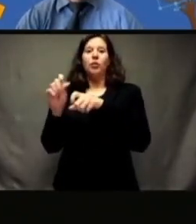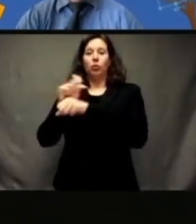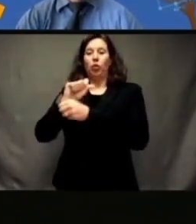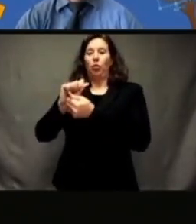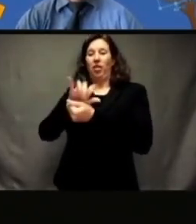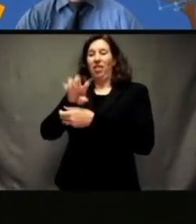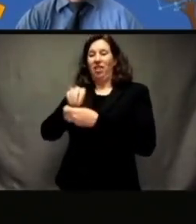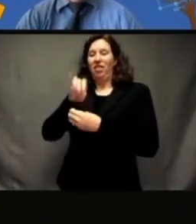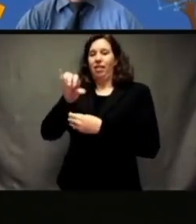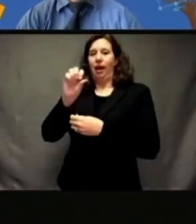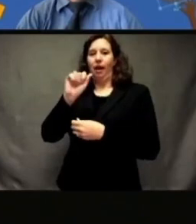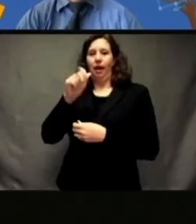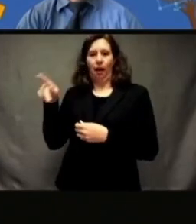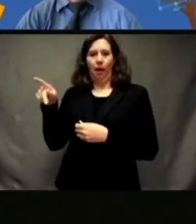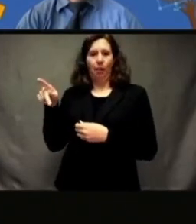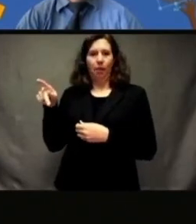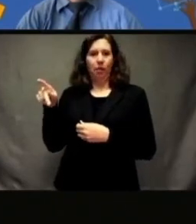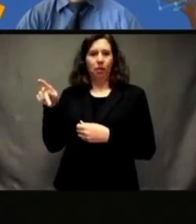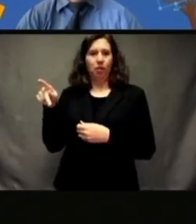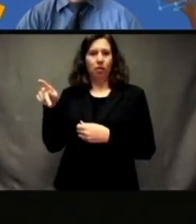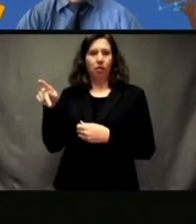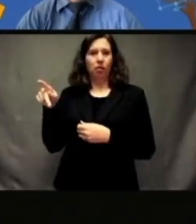if you're working